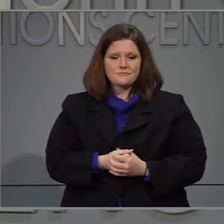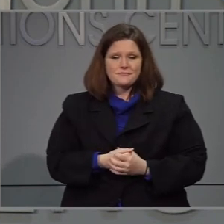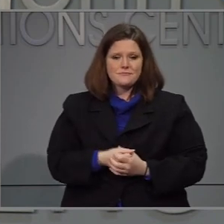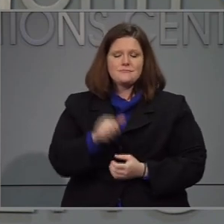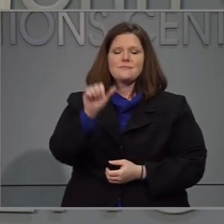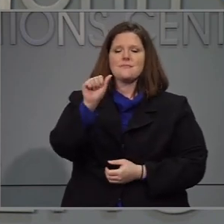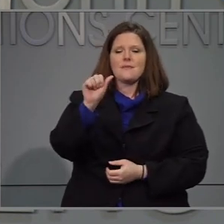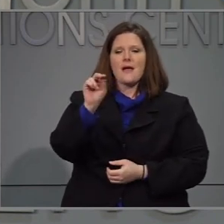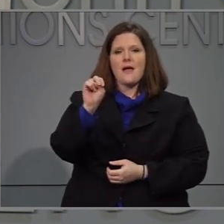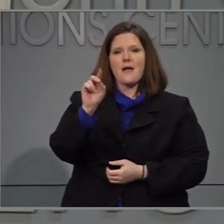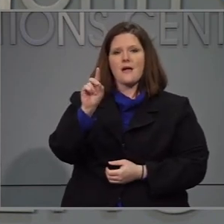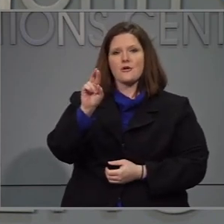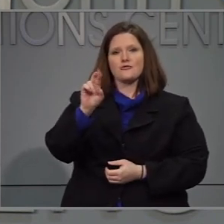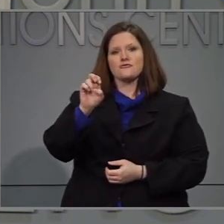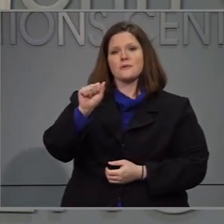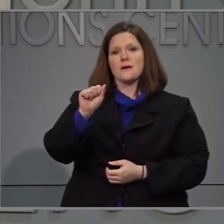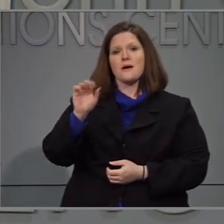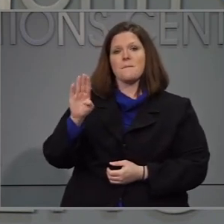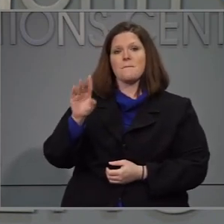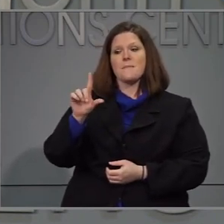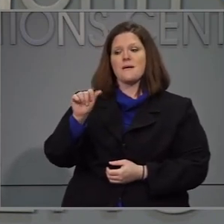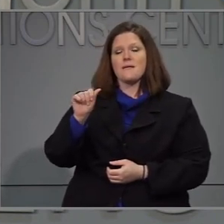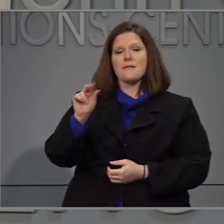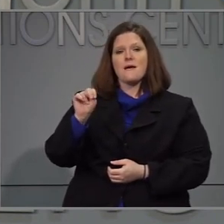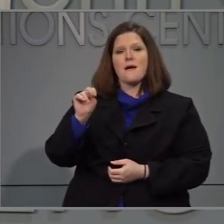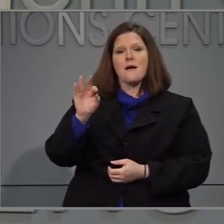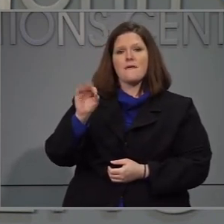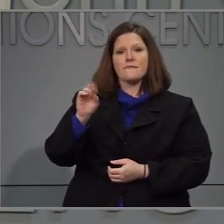Andrea Blanford, ABC 11.